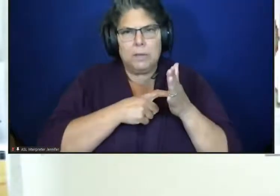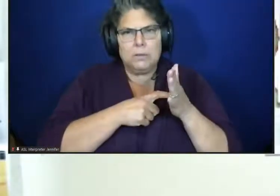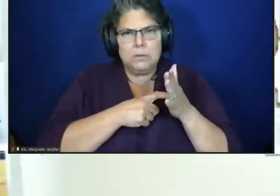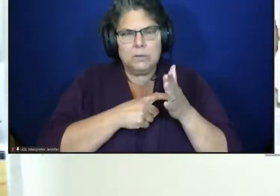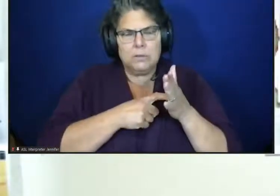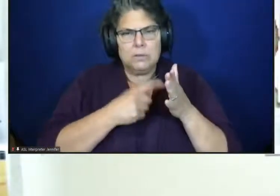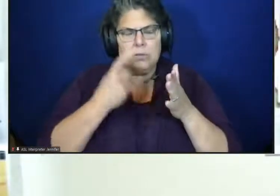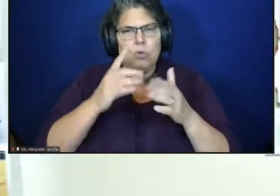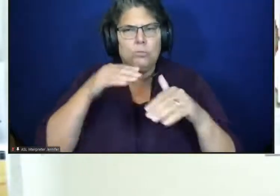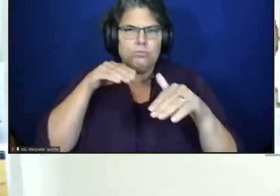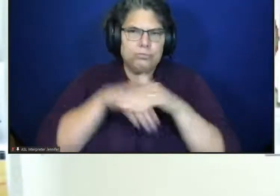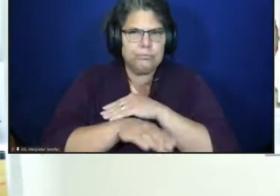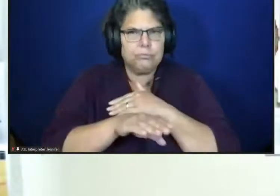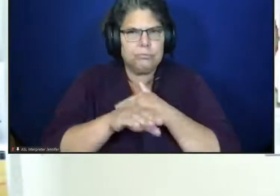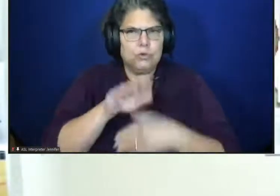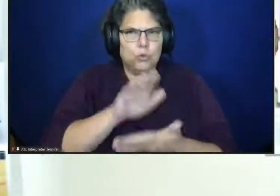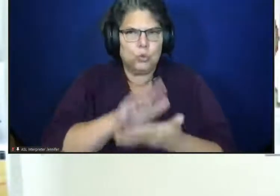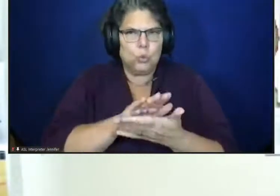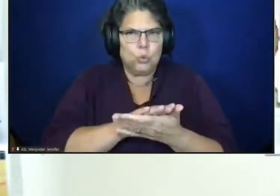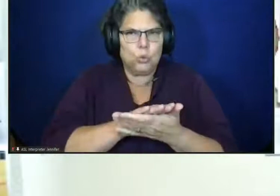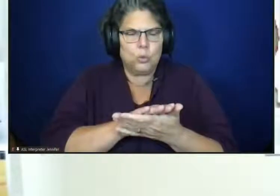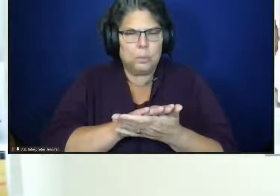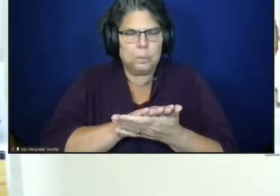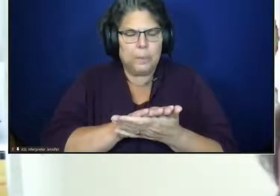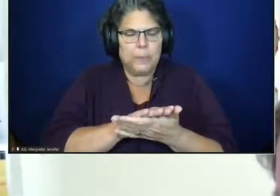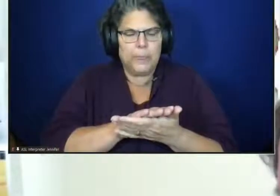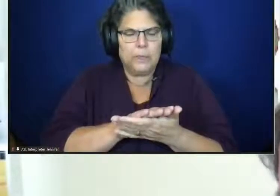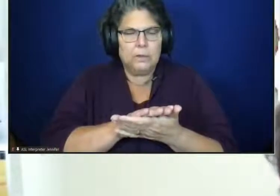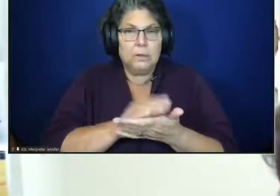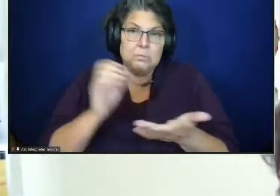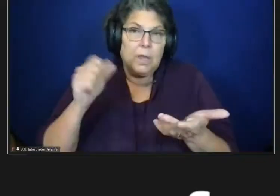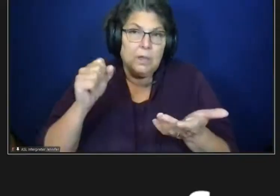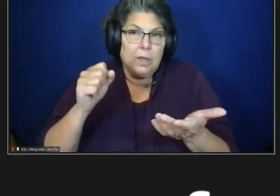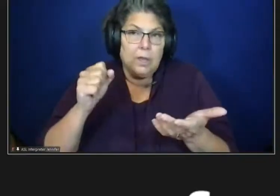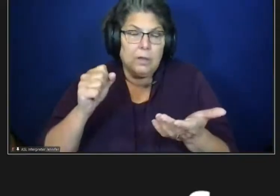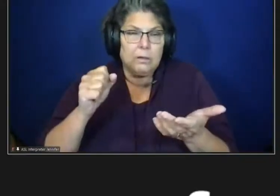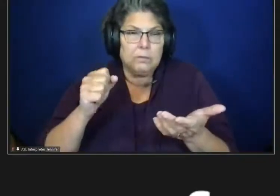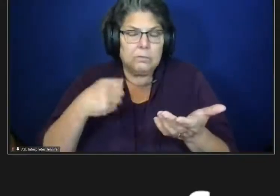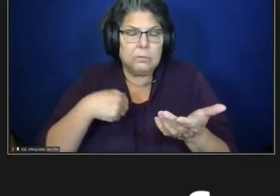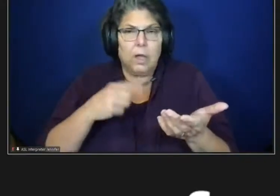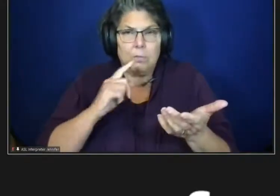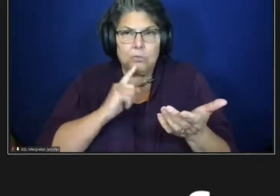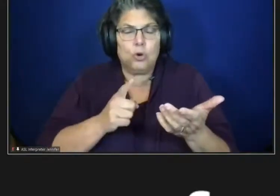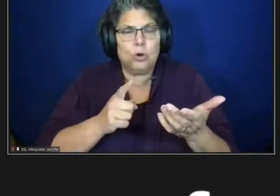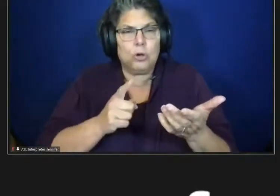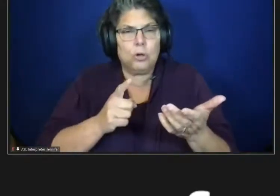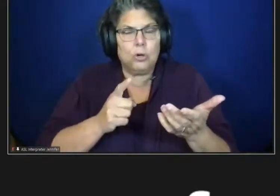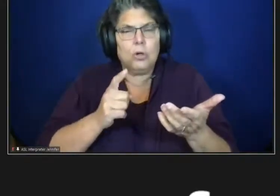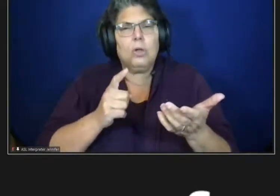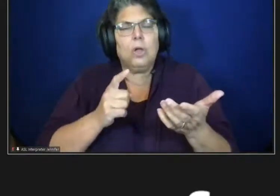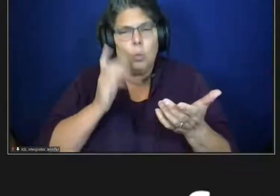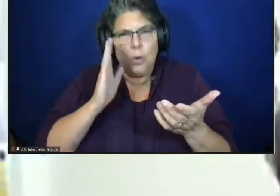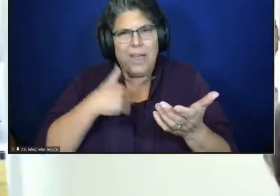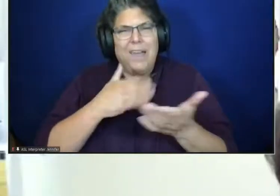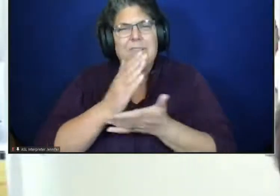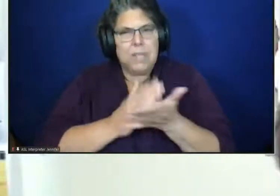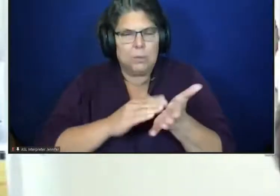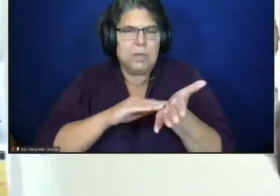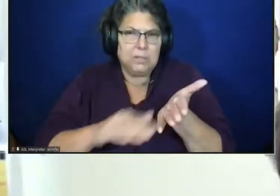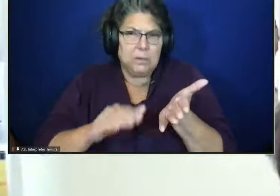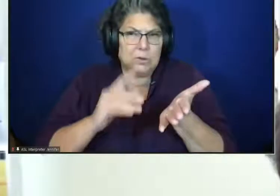for entry into schools. And yeah, I'm sure that there will be some exemptions for medical